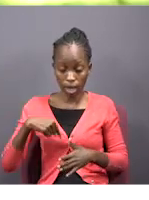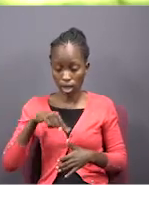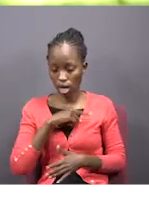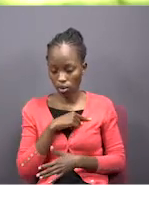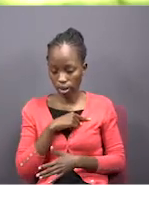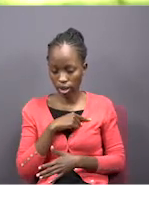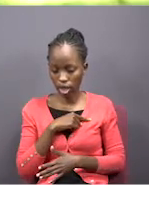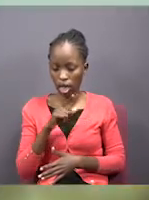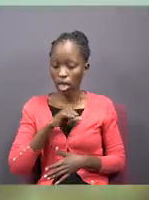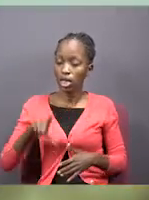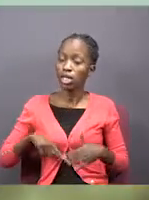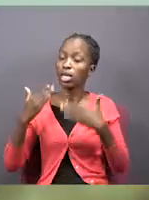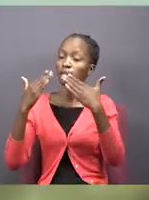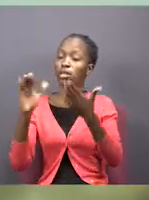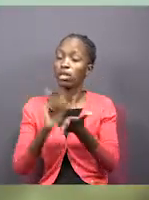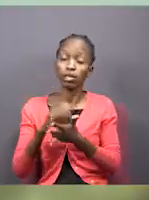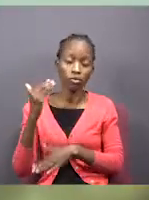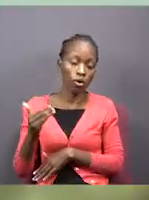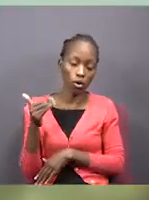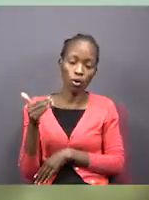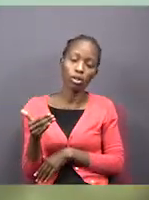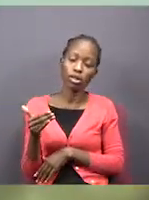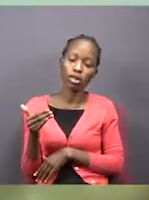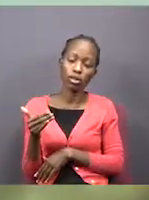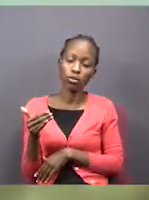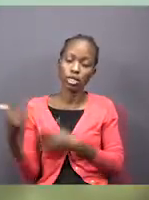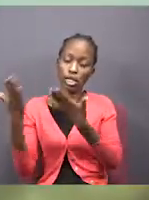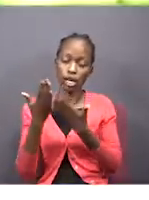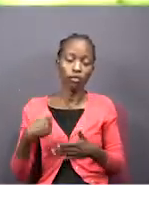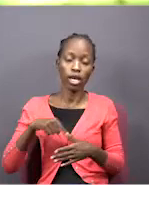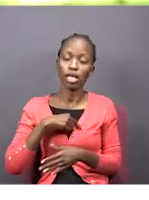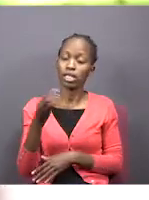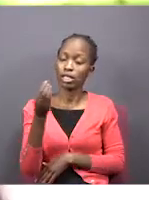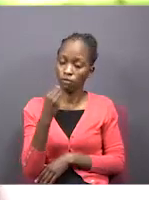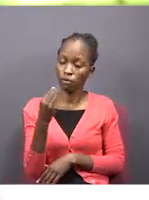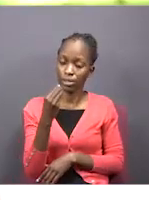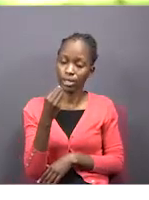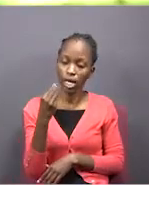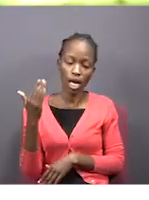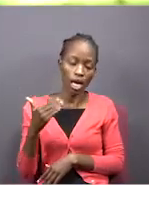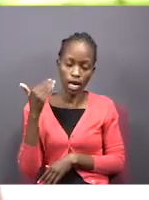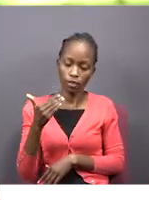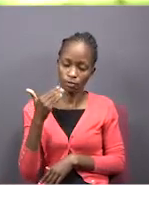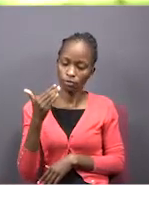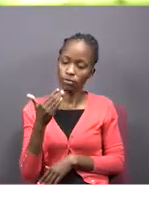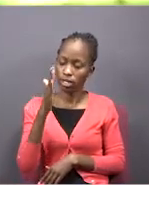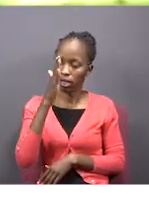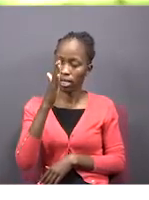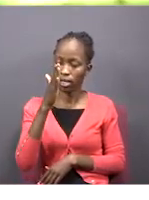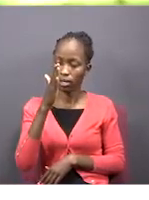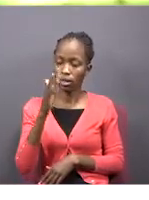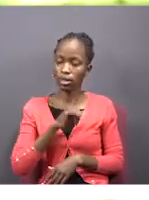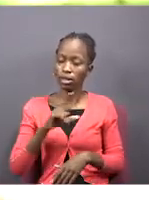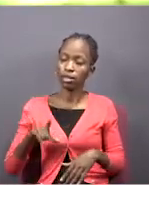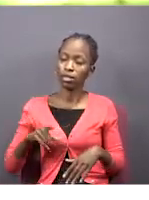on the table every night and every morning, Jesus Christ. In Jesus' name I pray and believe. Amen. Now, you can